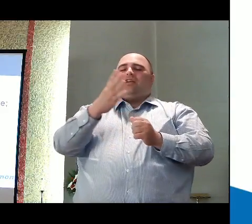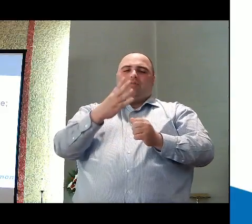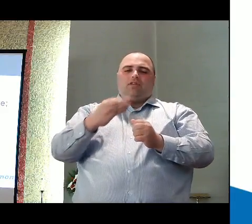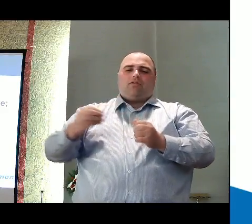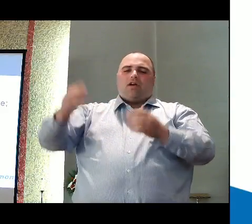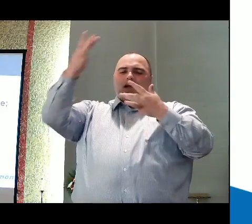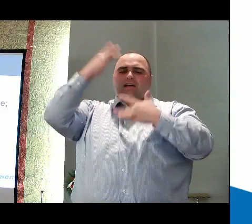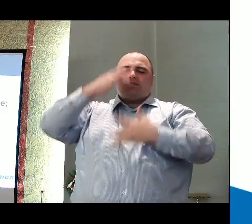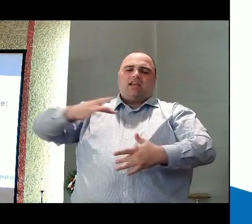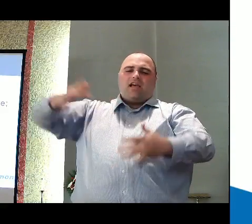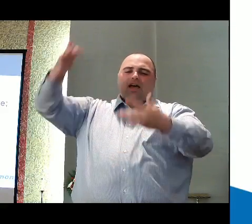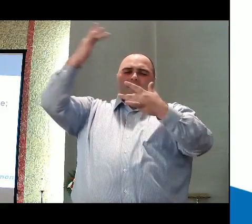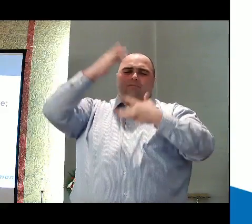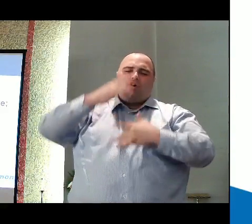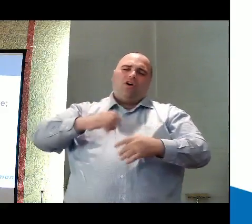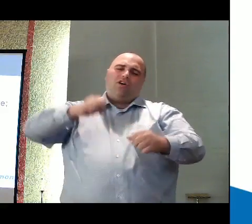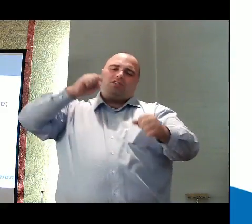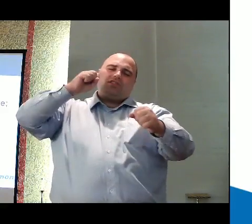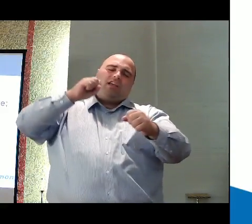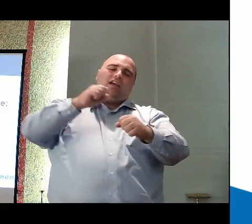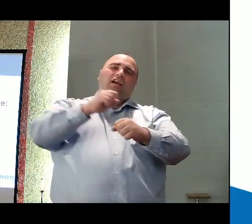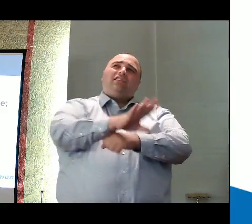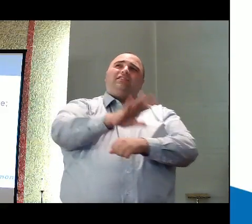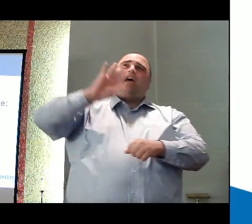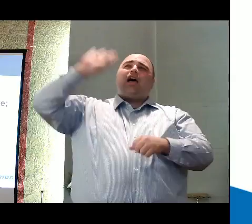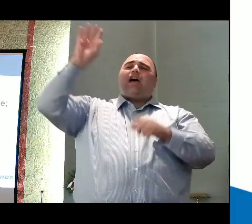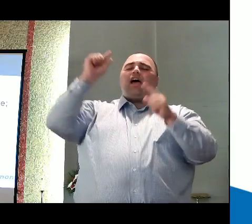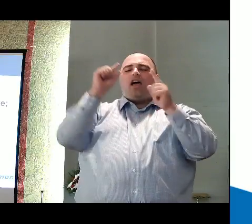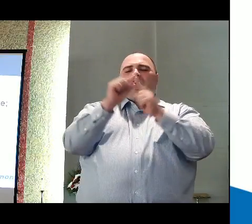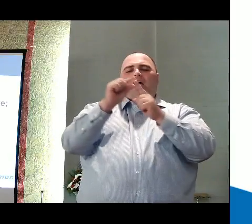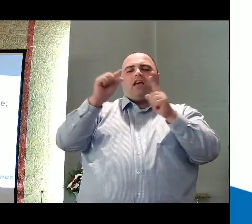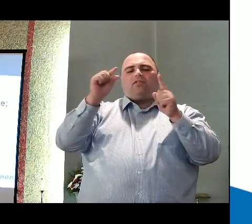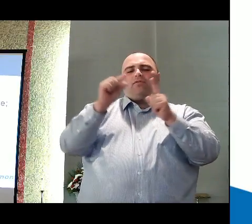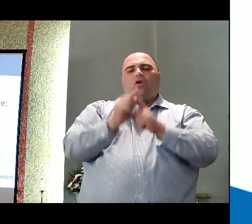nations with grace and mercy.